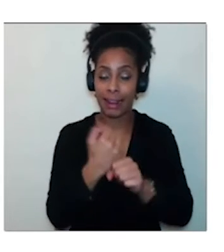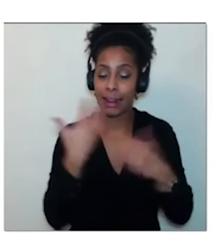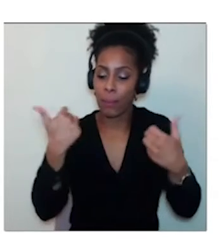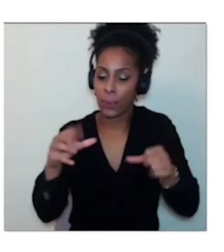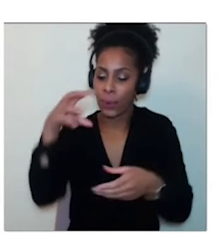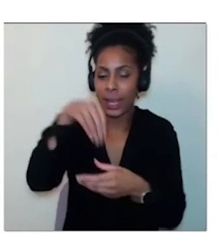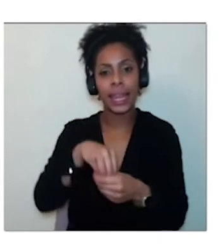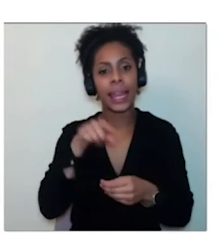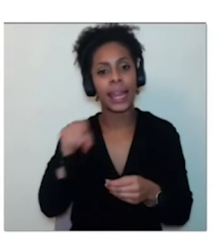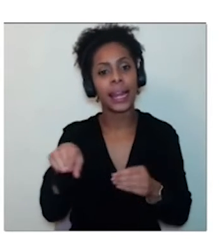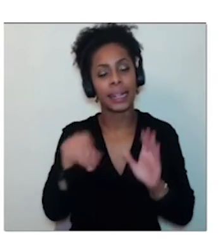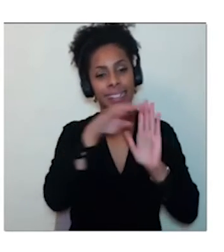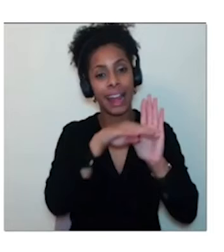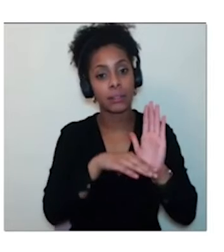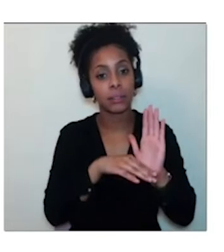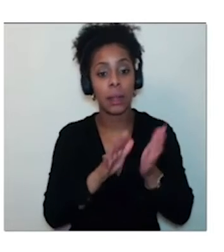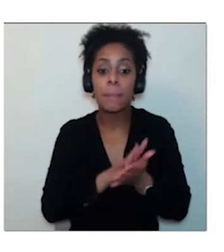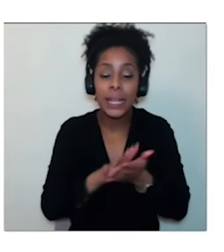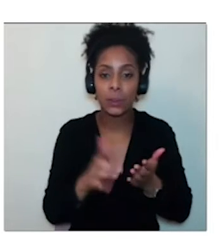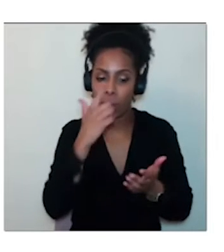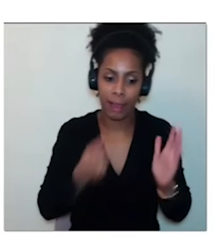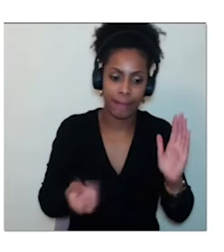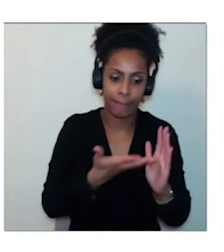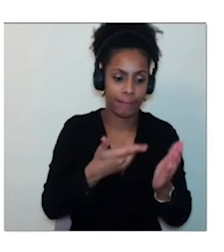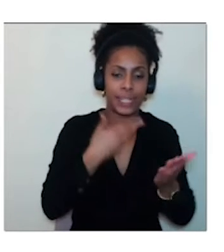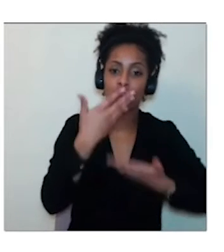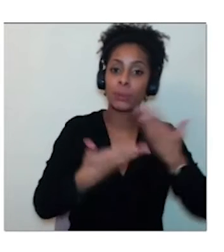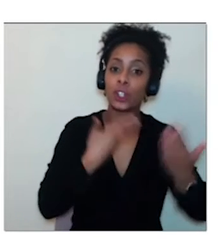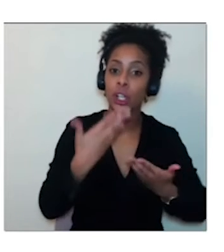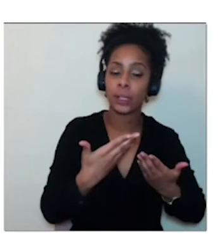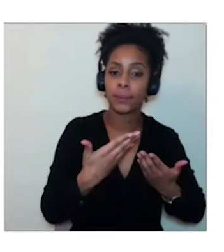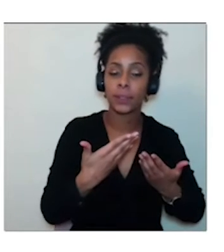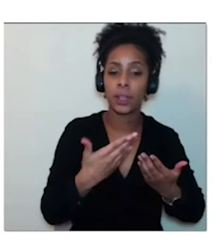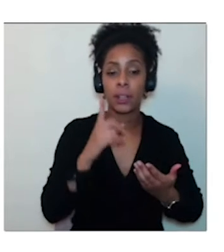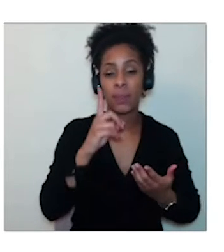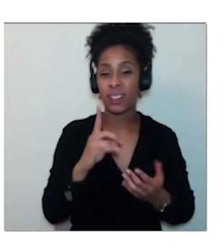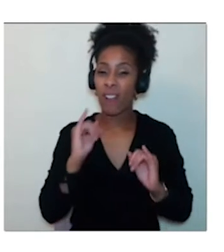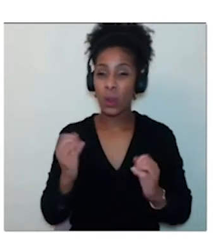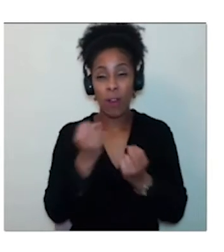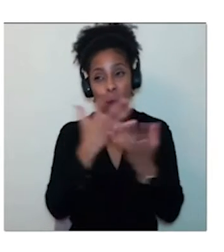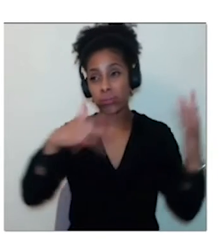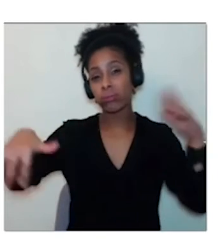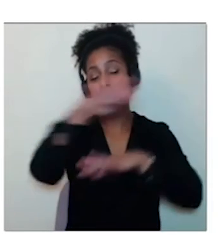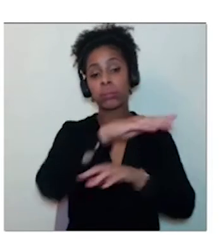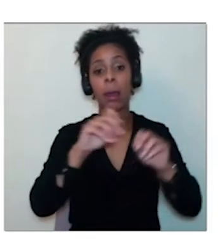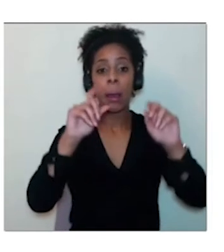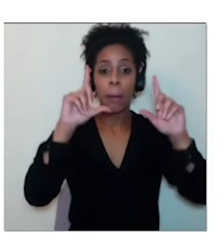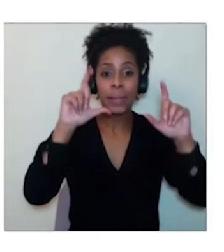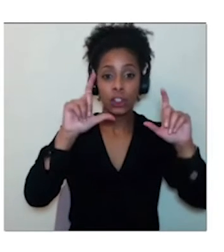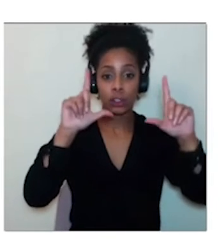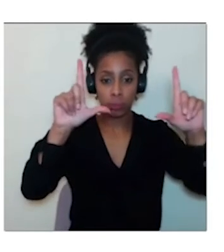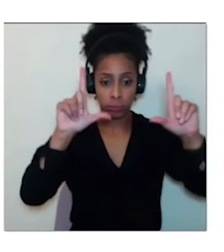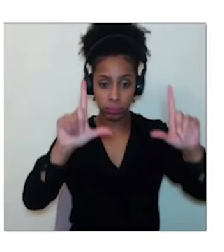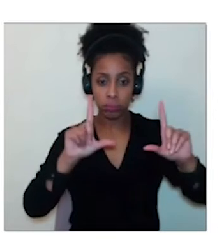be provided. Unfortunately, there is plenty of pictorial image information that isn't classified and